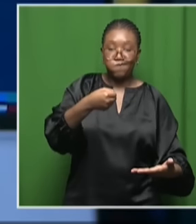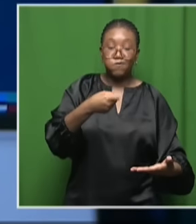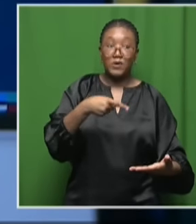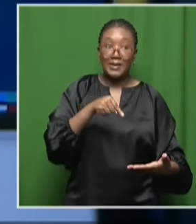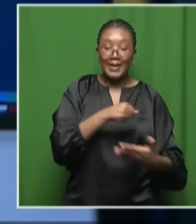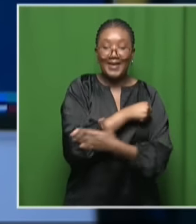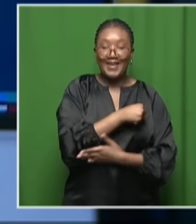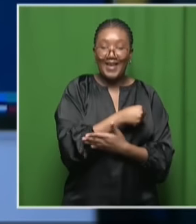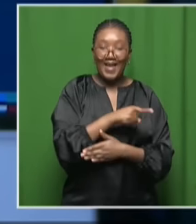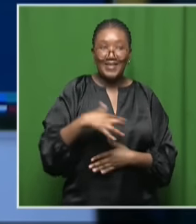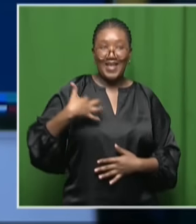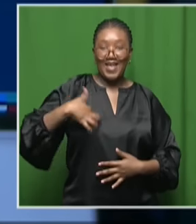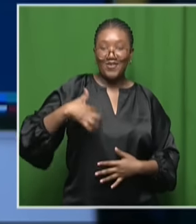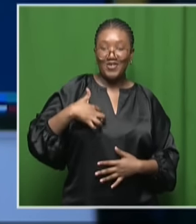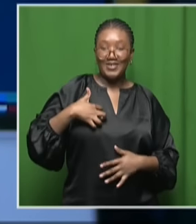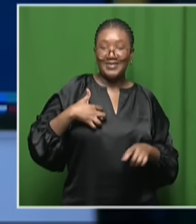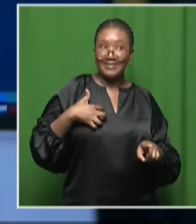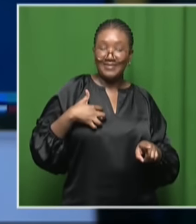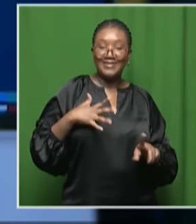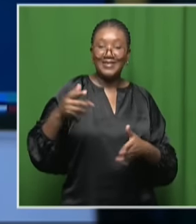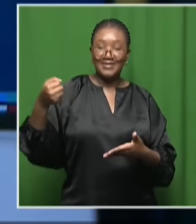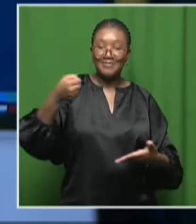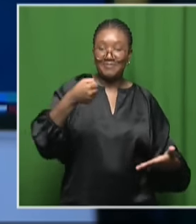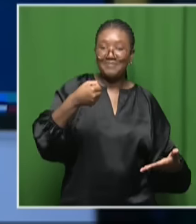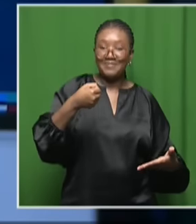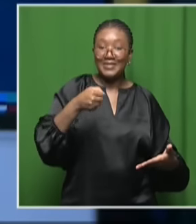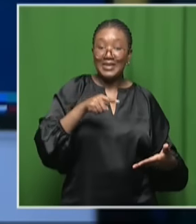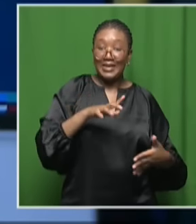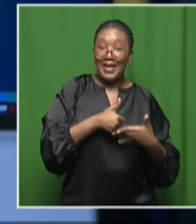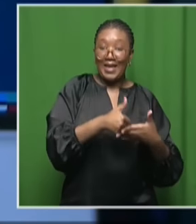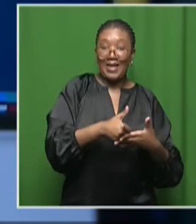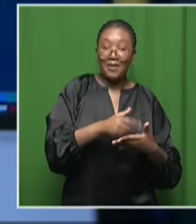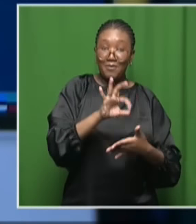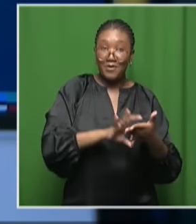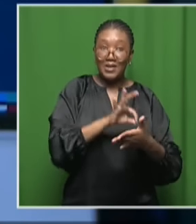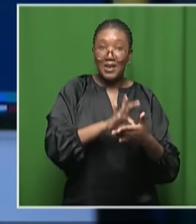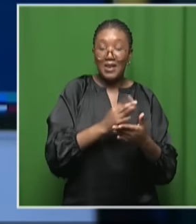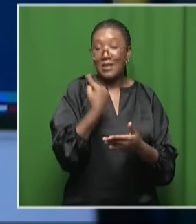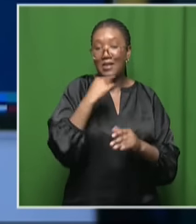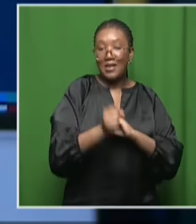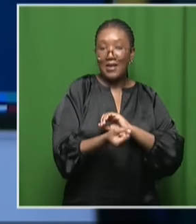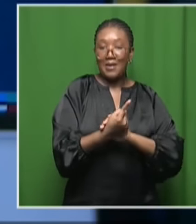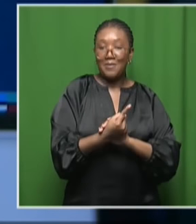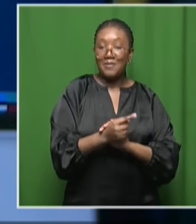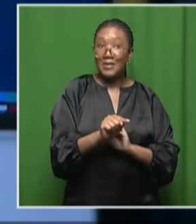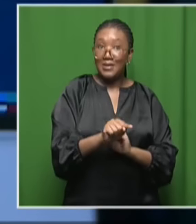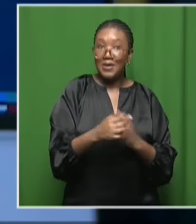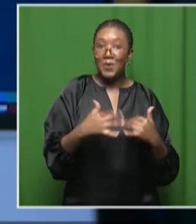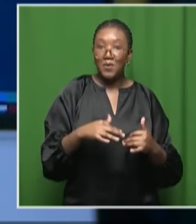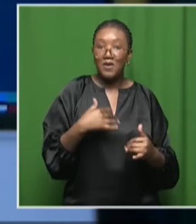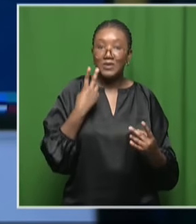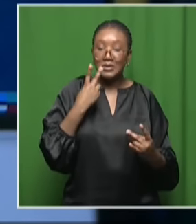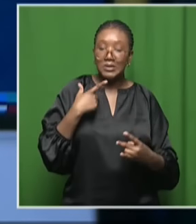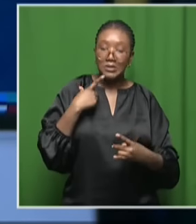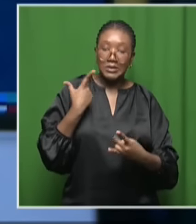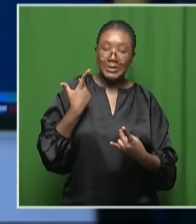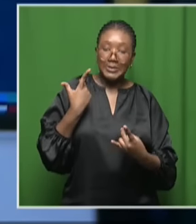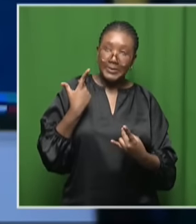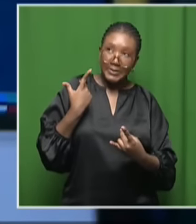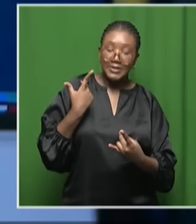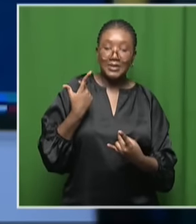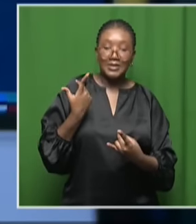helped President Milei's the election that just took place in Argentina. And so there is a loyalty. They are